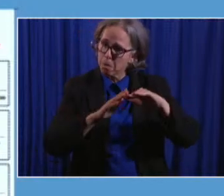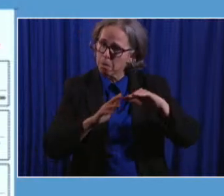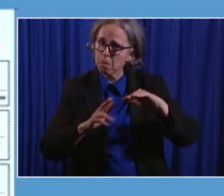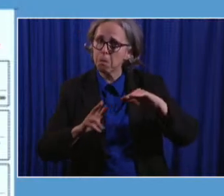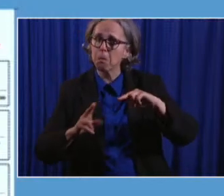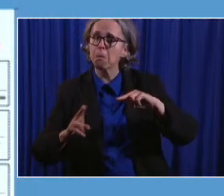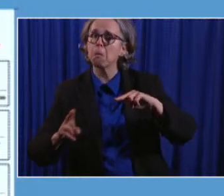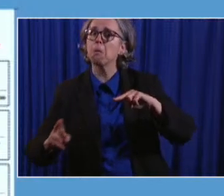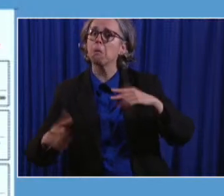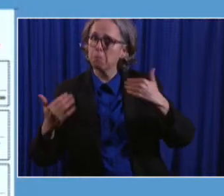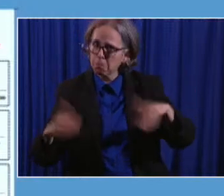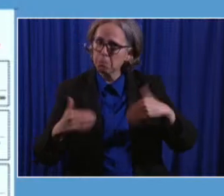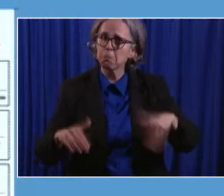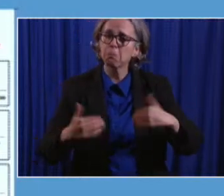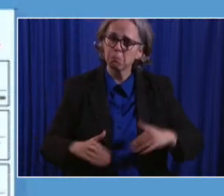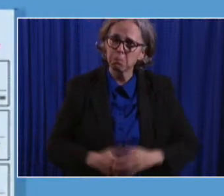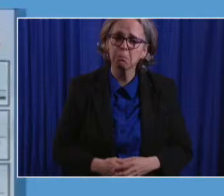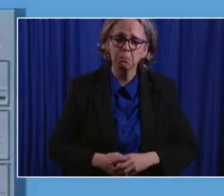next one.